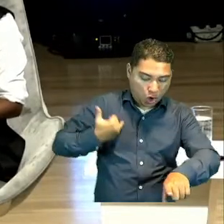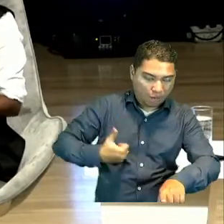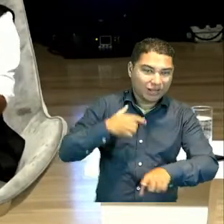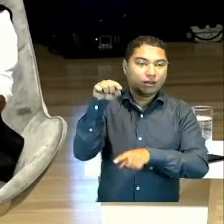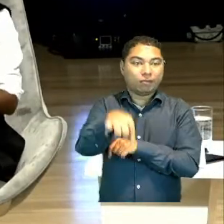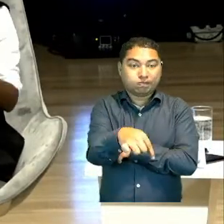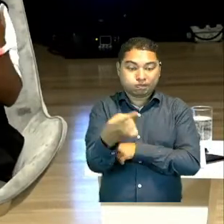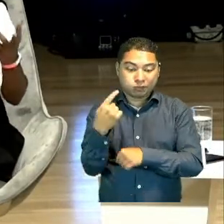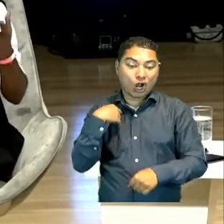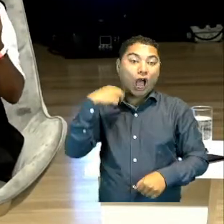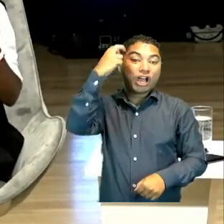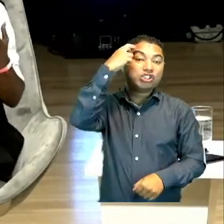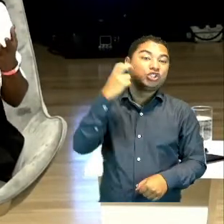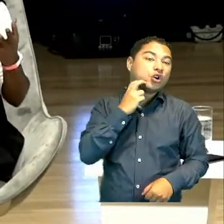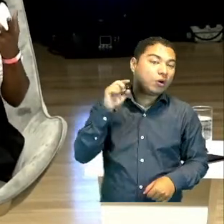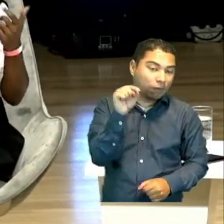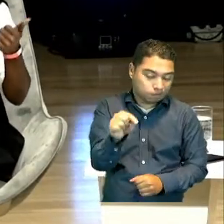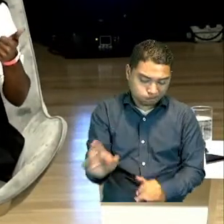region of the